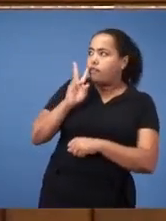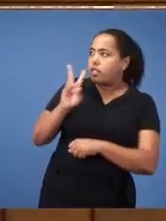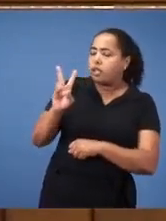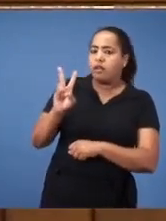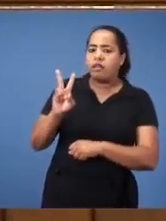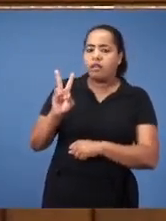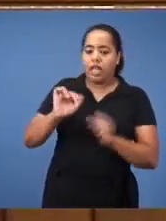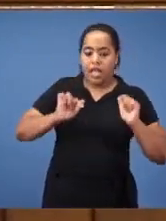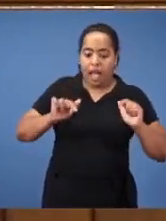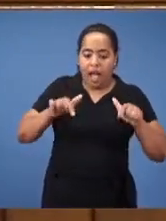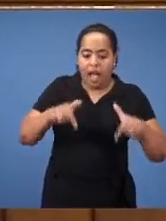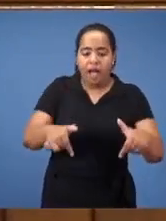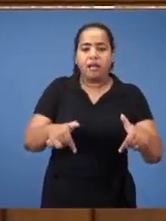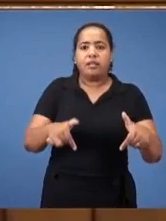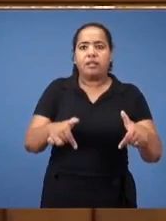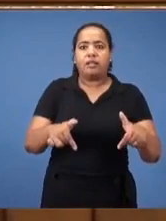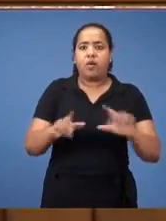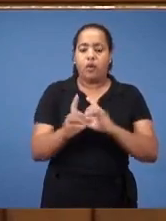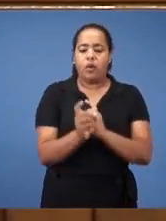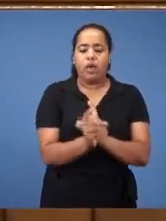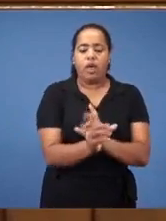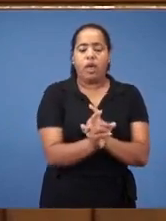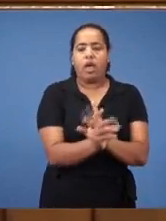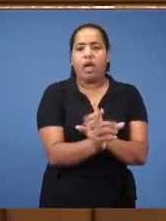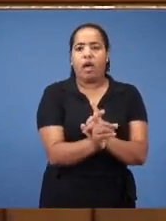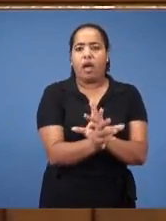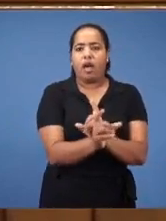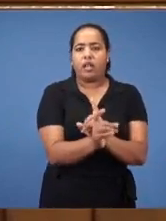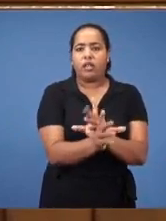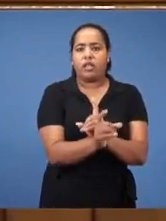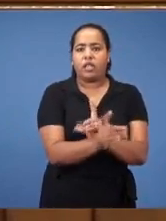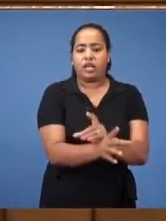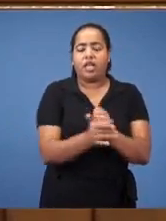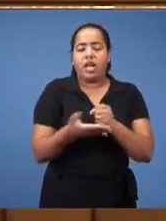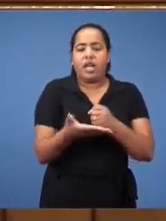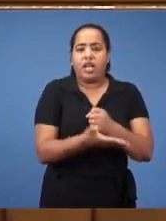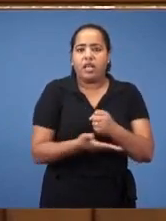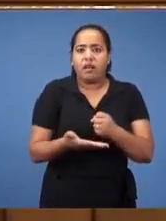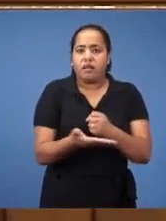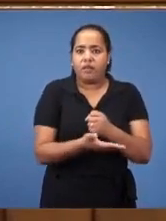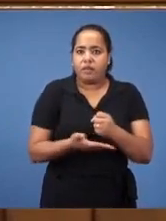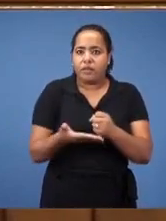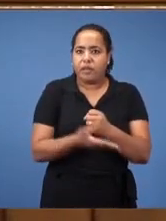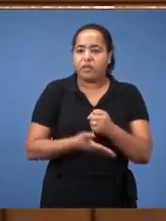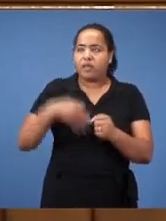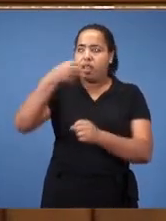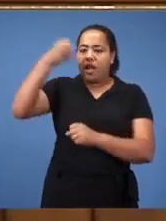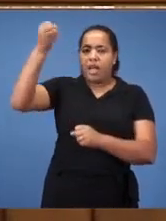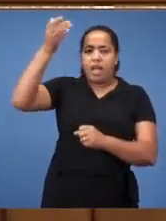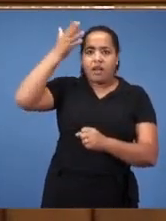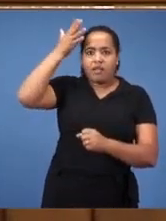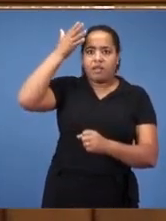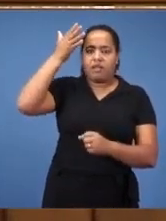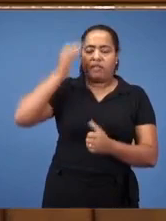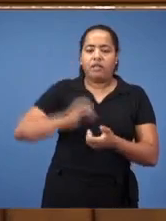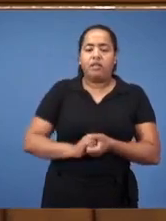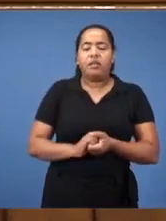And he was there, he had a vision, the manifestation, and the doctrine that was fundamental. It was a great